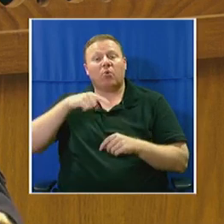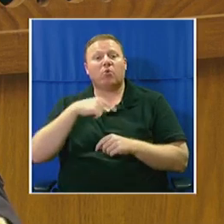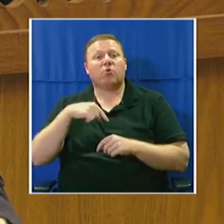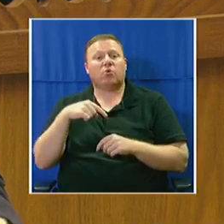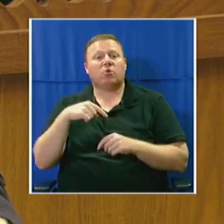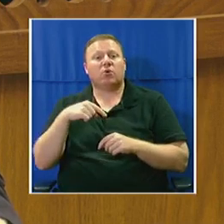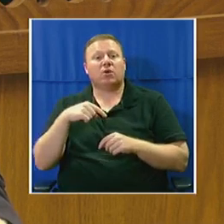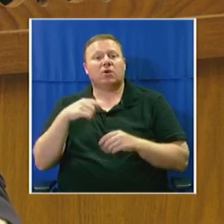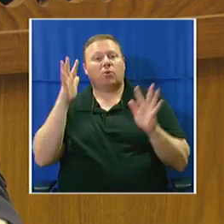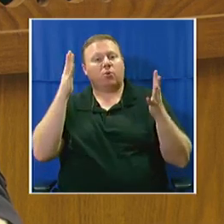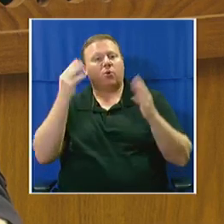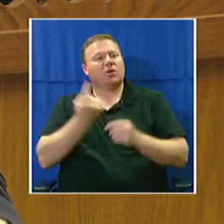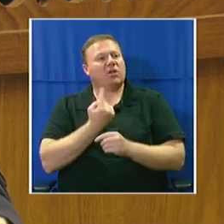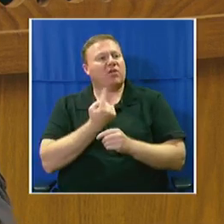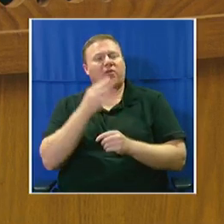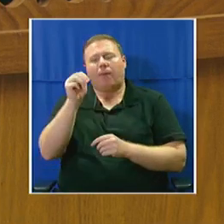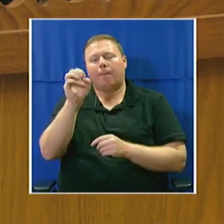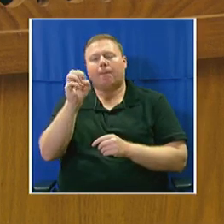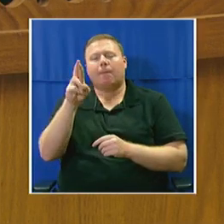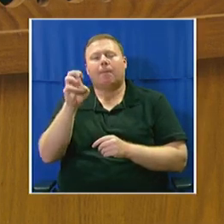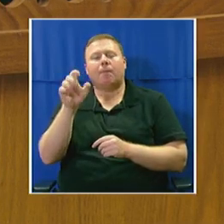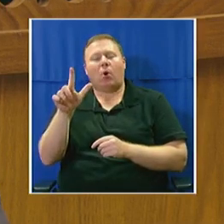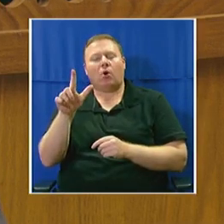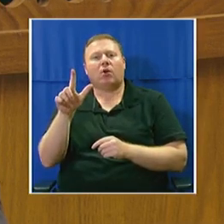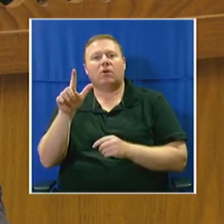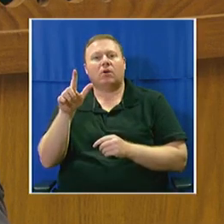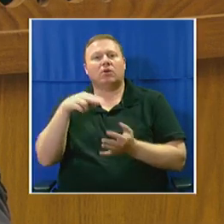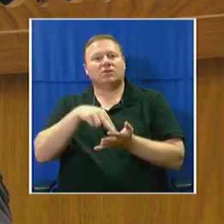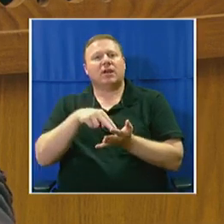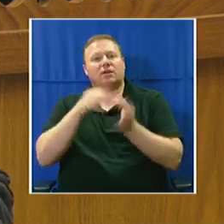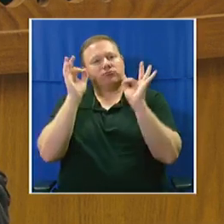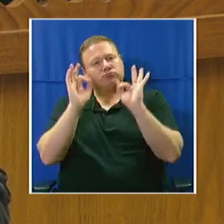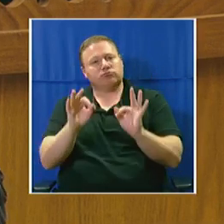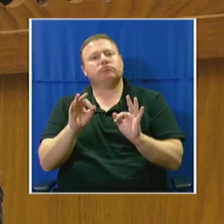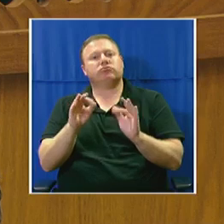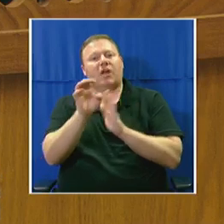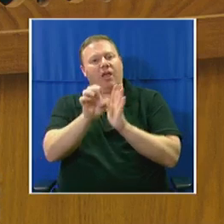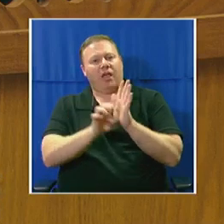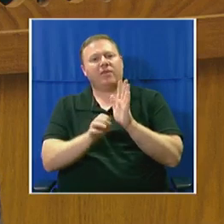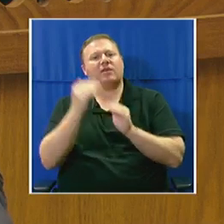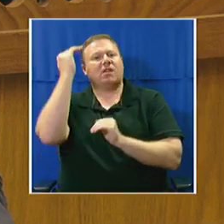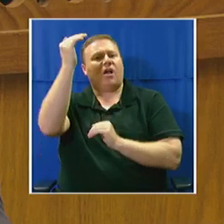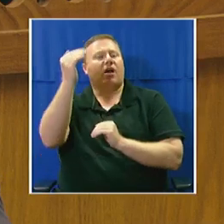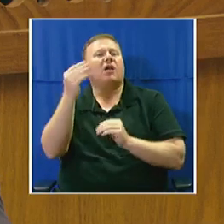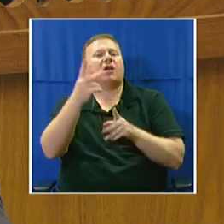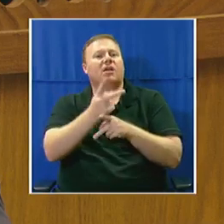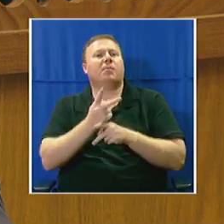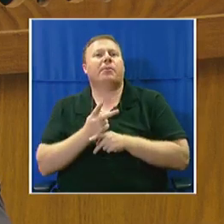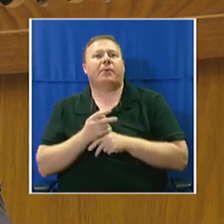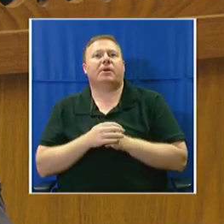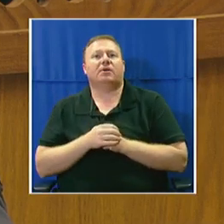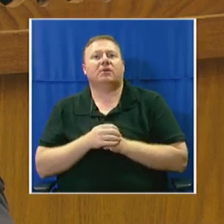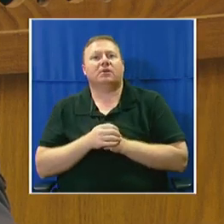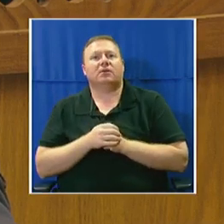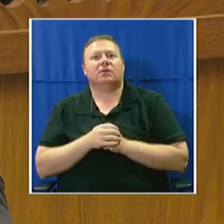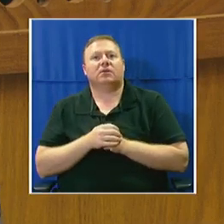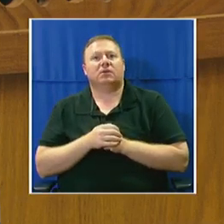a clearly audible message to all that this behavior is against our African Norm morals and